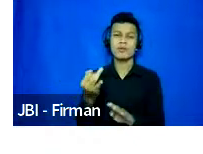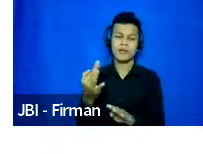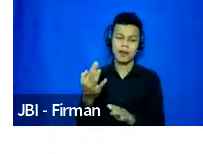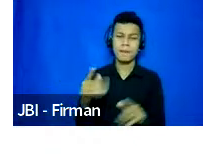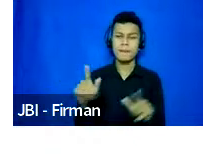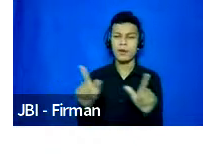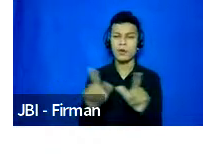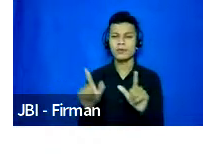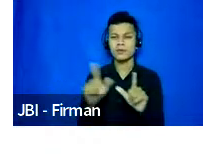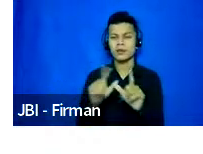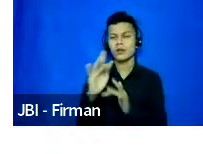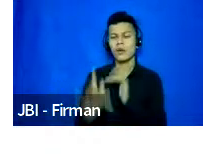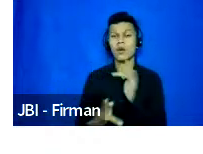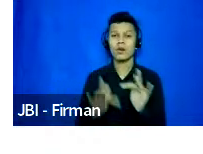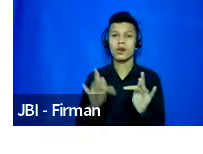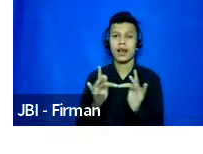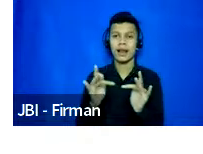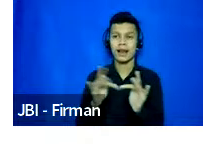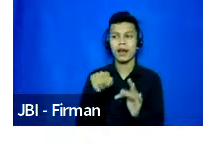lead to